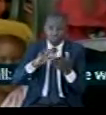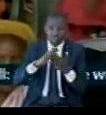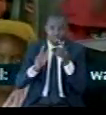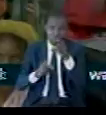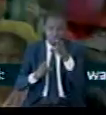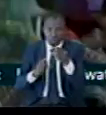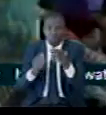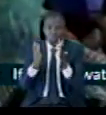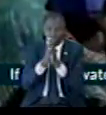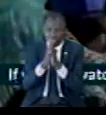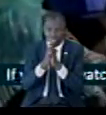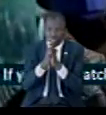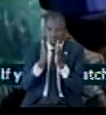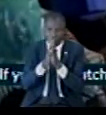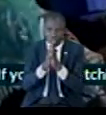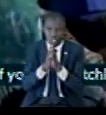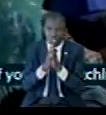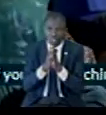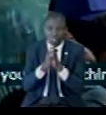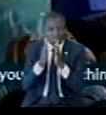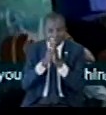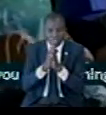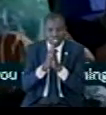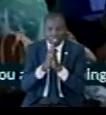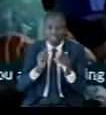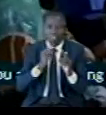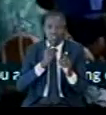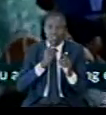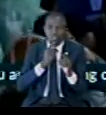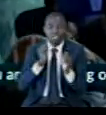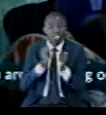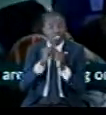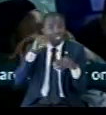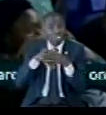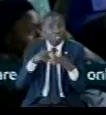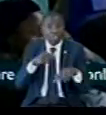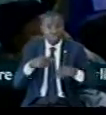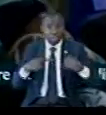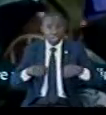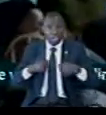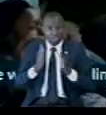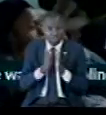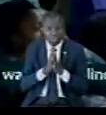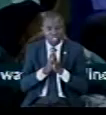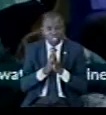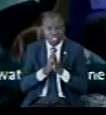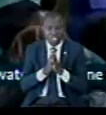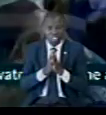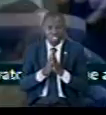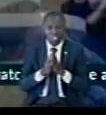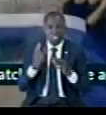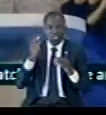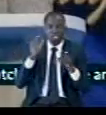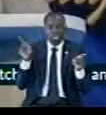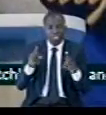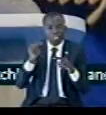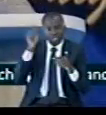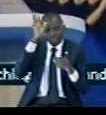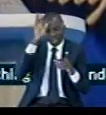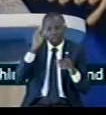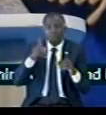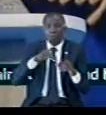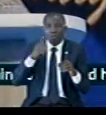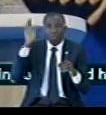now. Keep up your hand as you are standing up and pray with you now. Father, in the mighty name